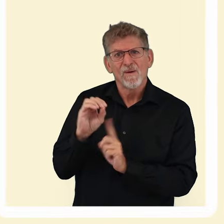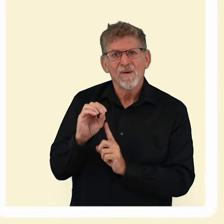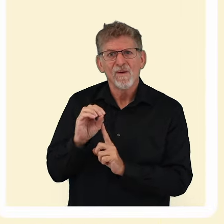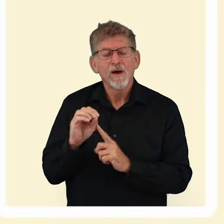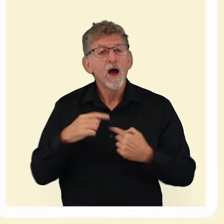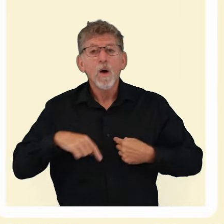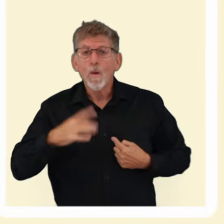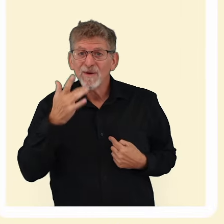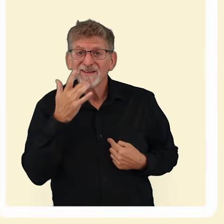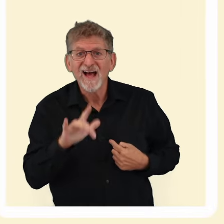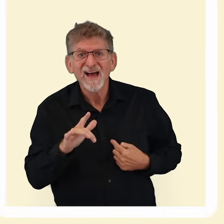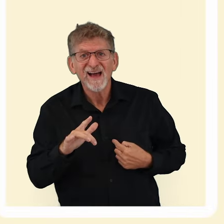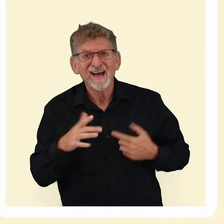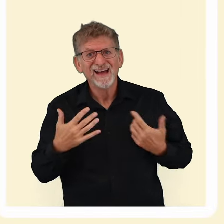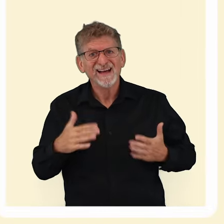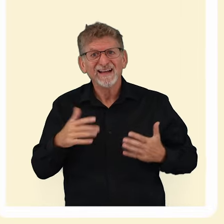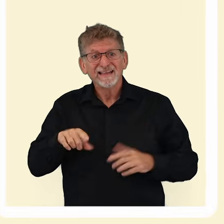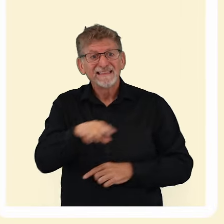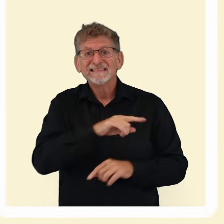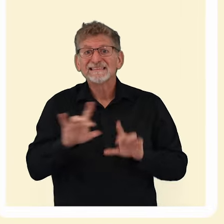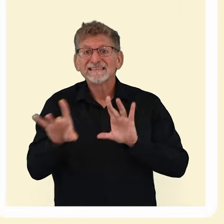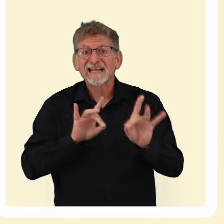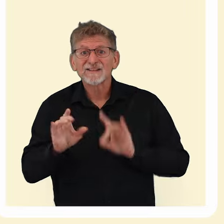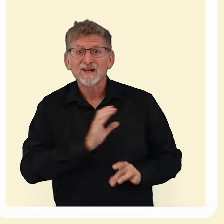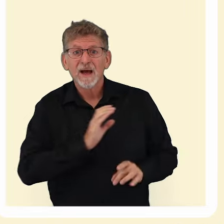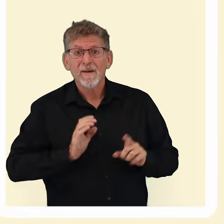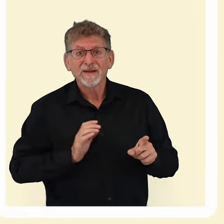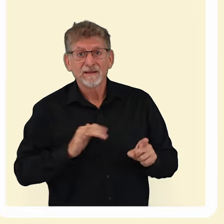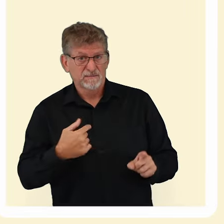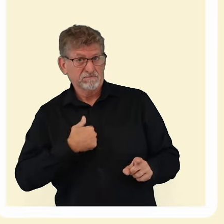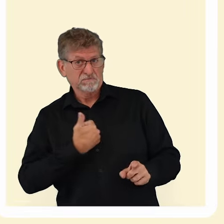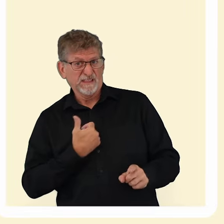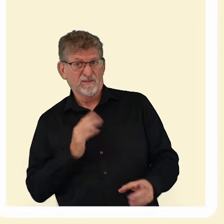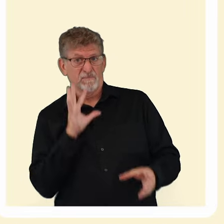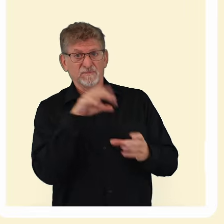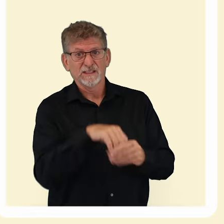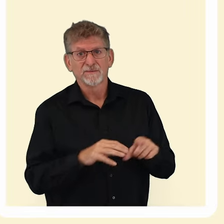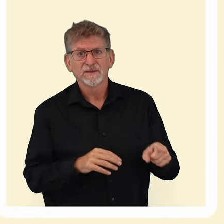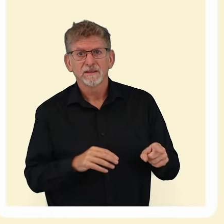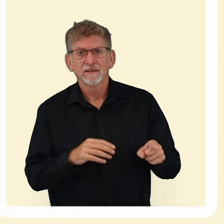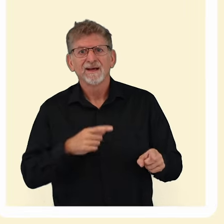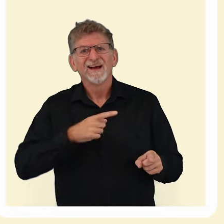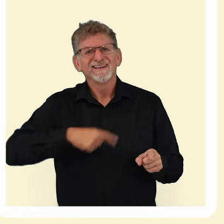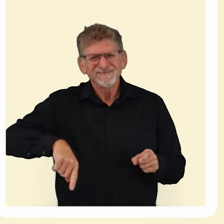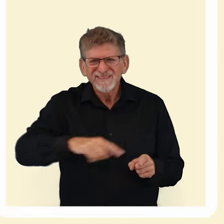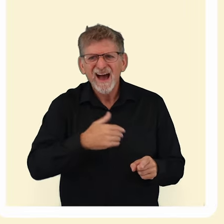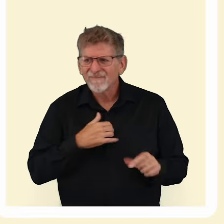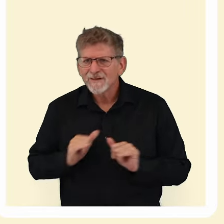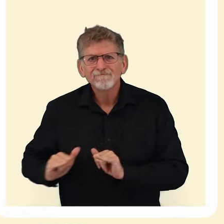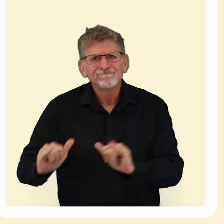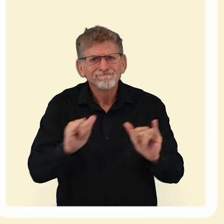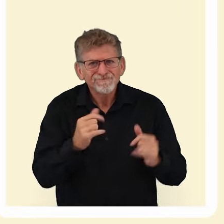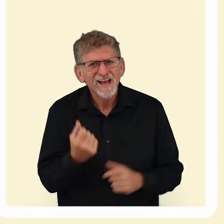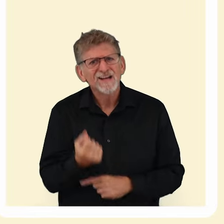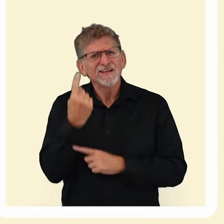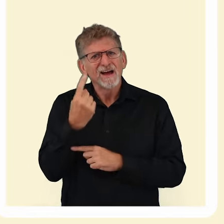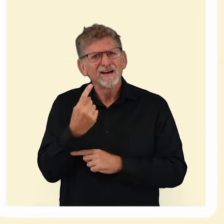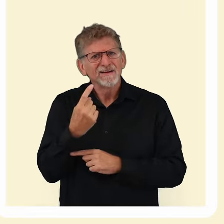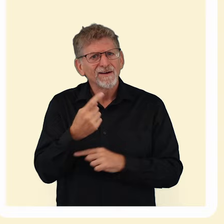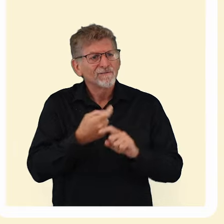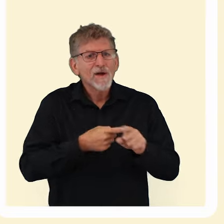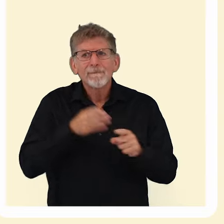in luck in a sense that at the selection committee to which I participated, there was